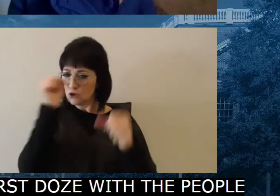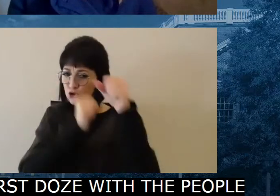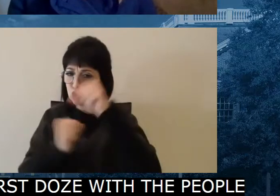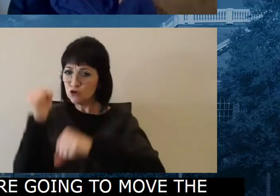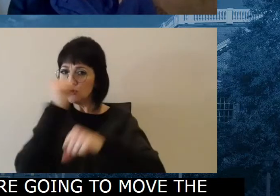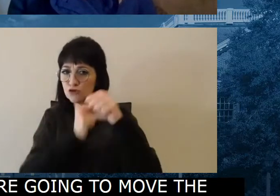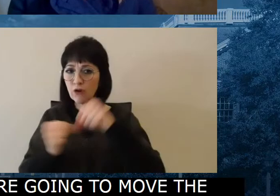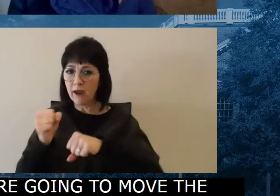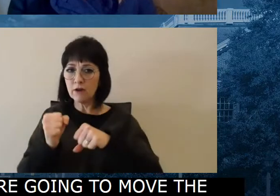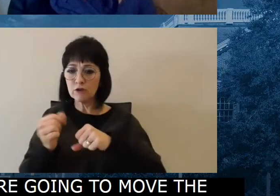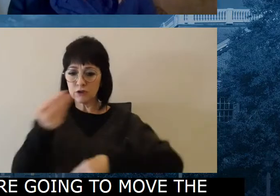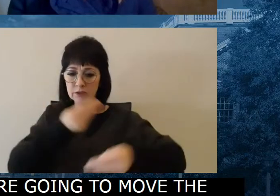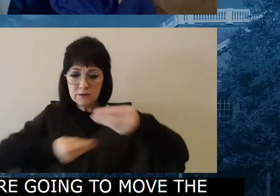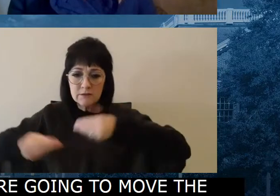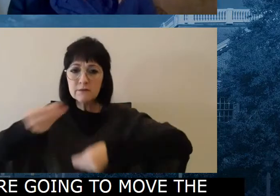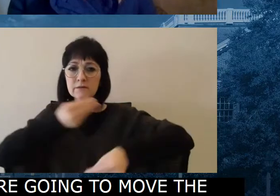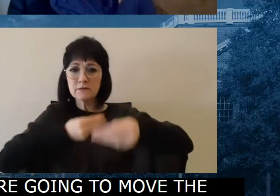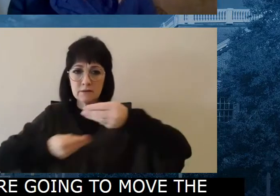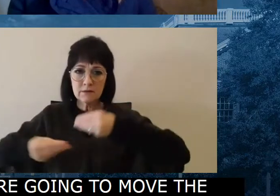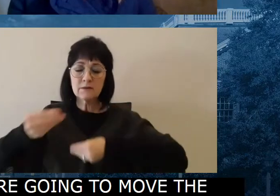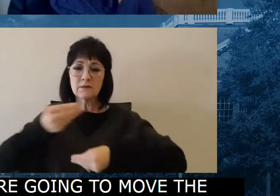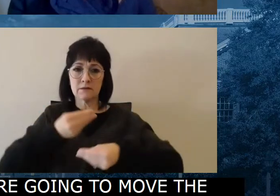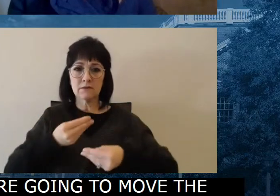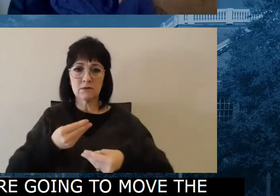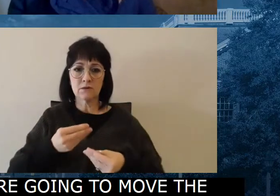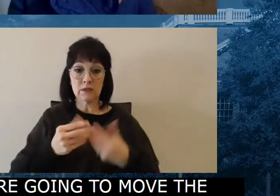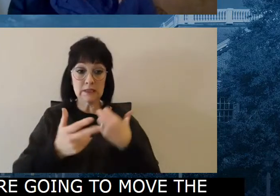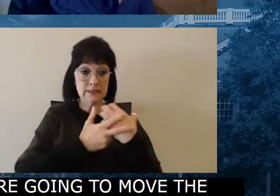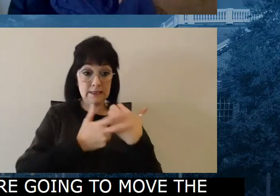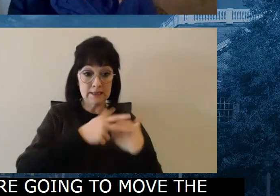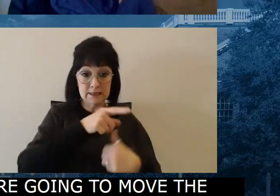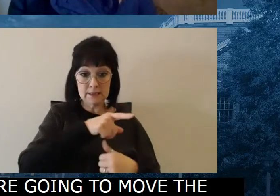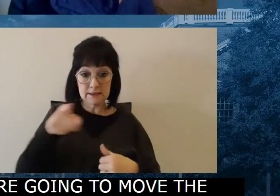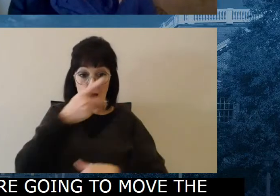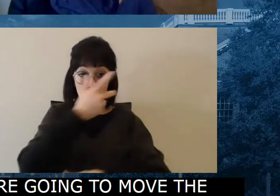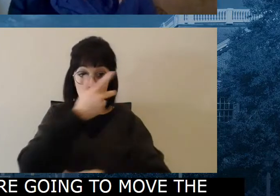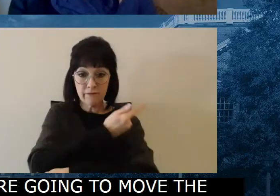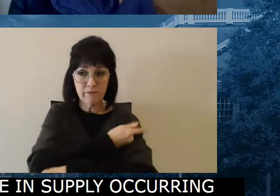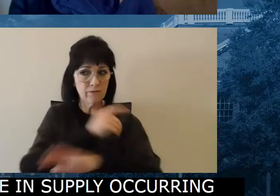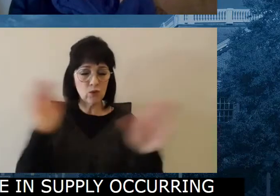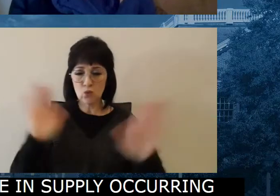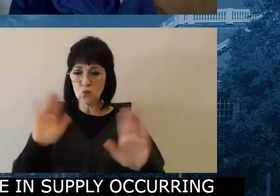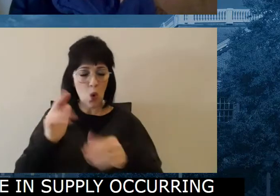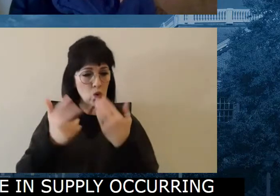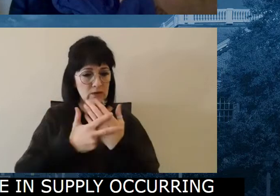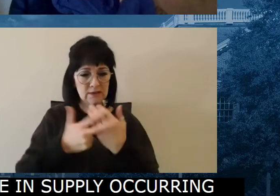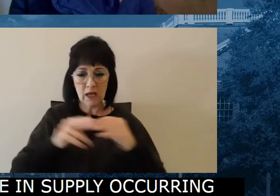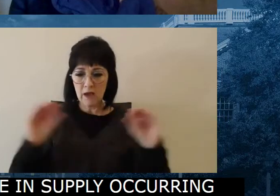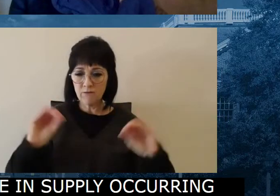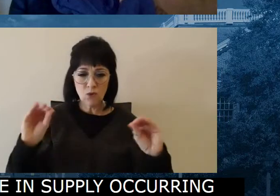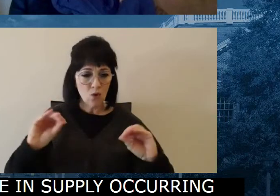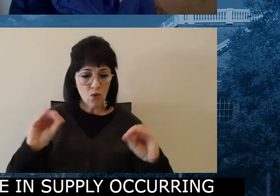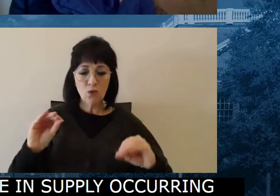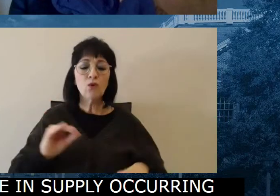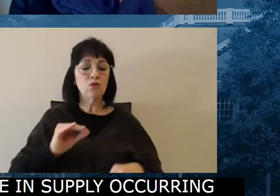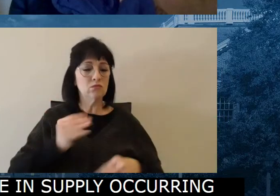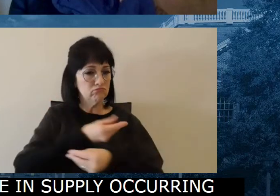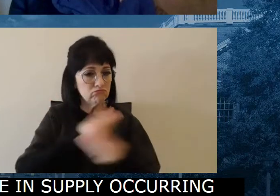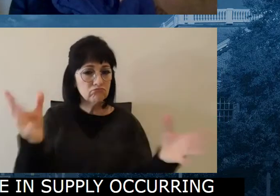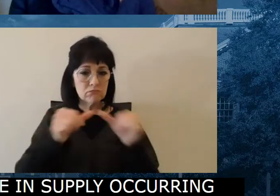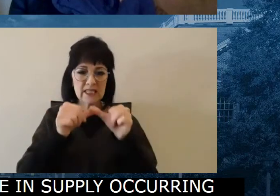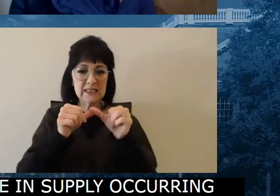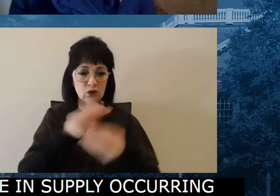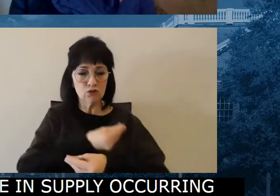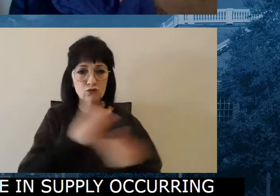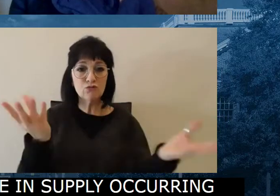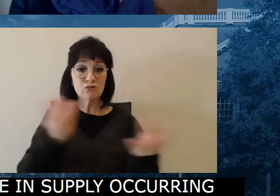doses, yeah, that's going to help. But having that one and done dose really is the game changer.